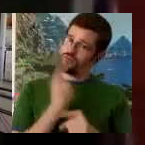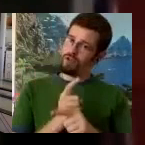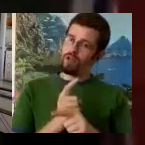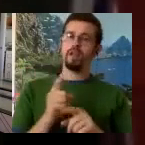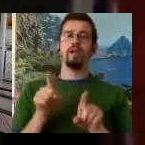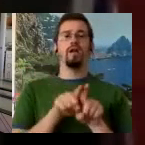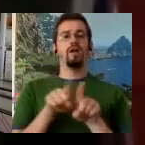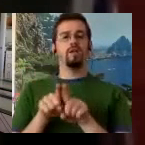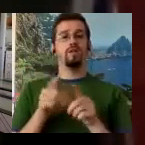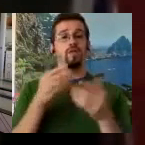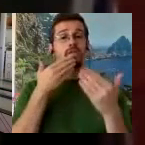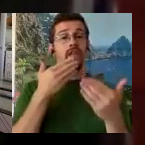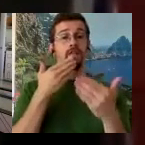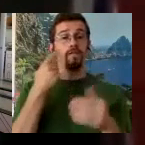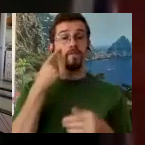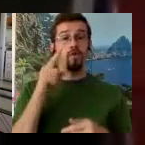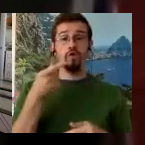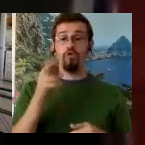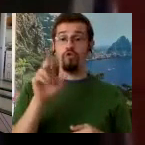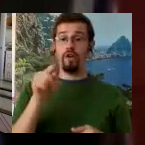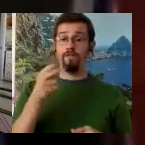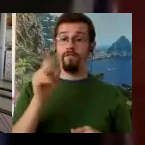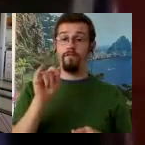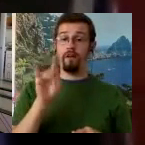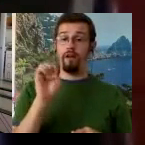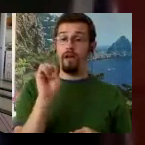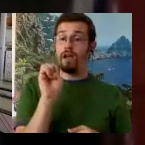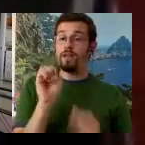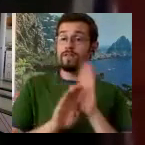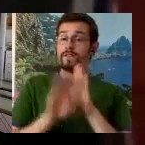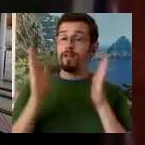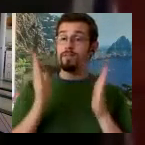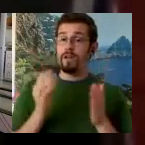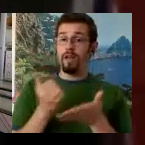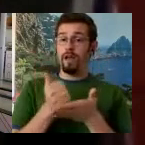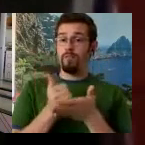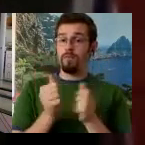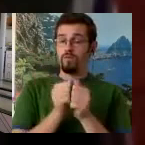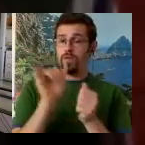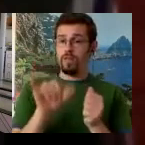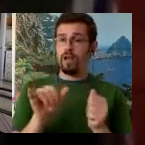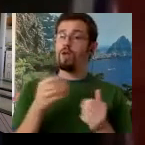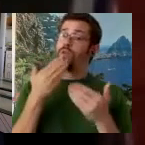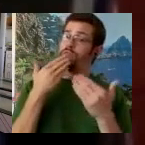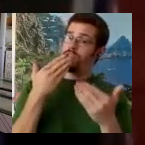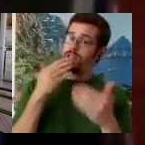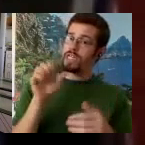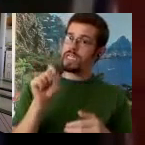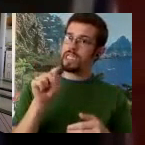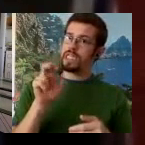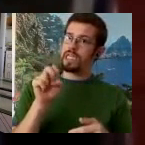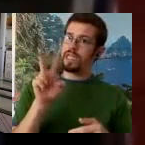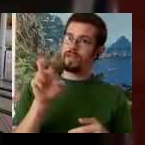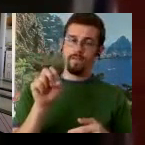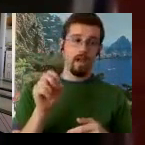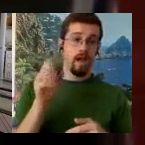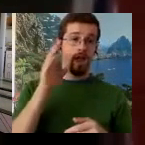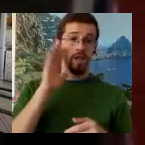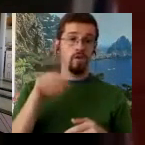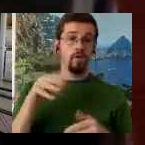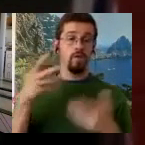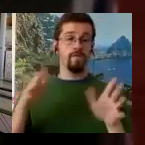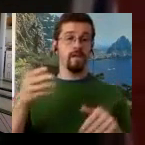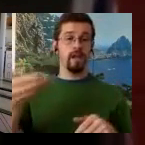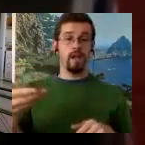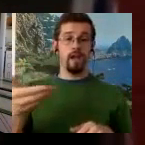the Graphite developers for helping us as well. So, and I want to thank you, Steve, and I want you to know that I've already invited our last